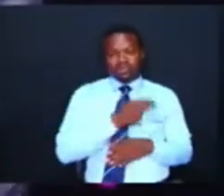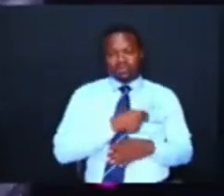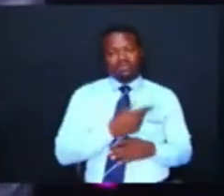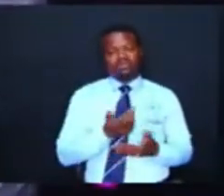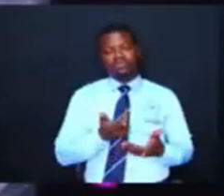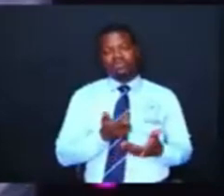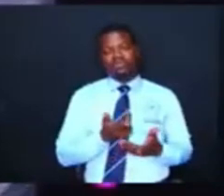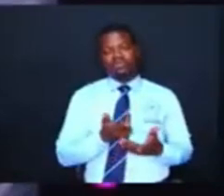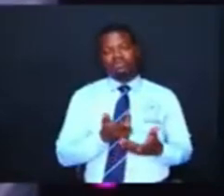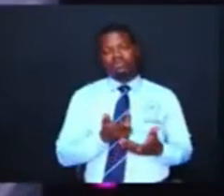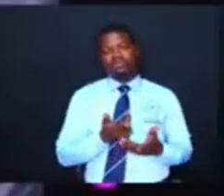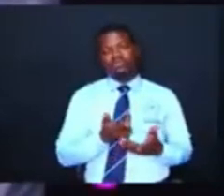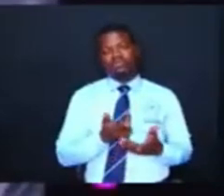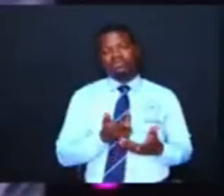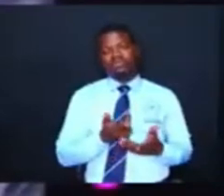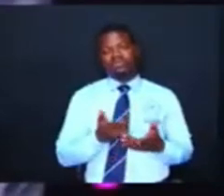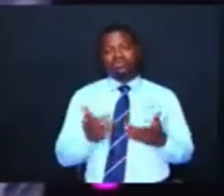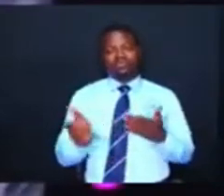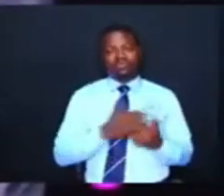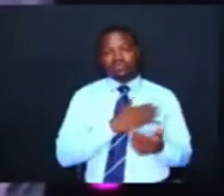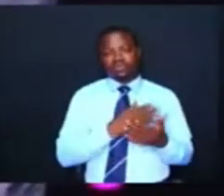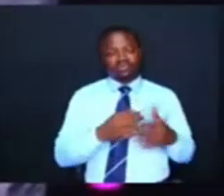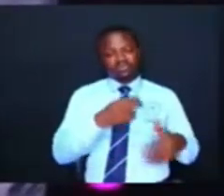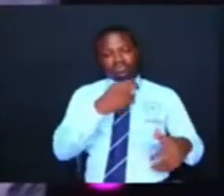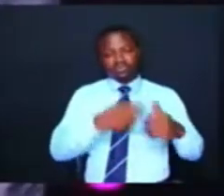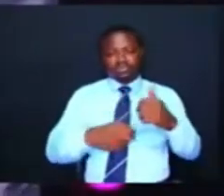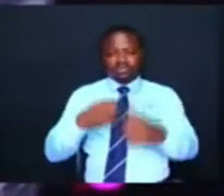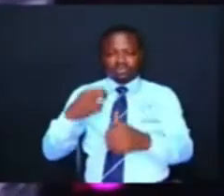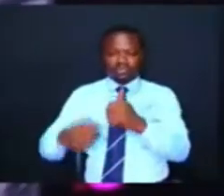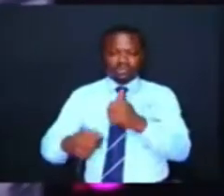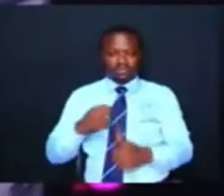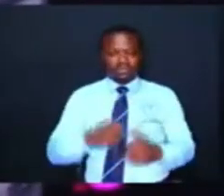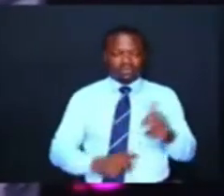us despite the offenses that we go